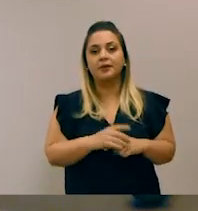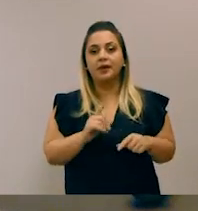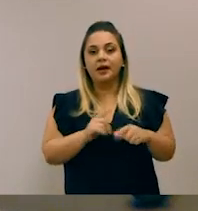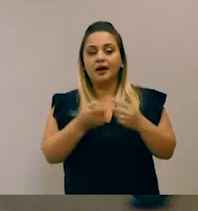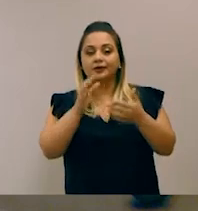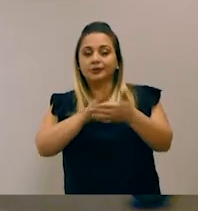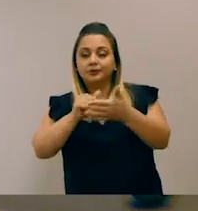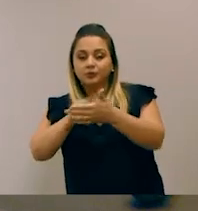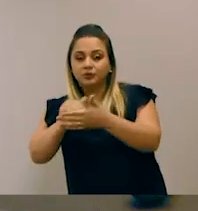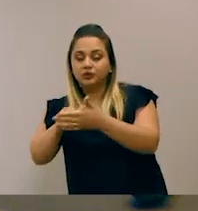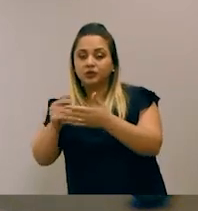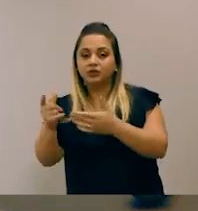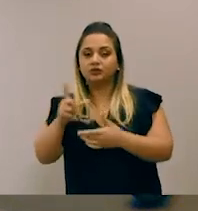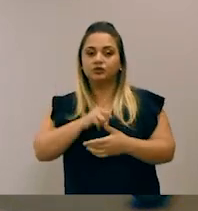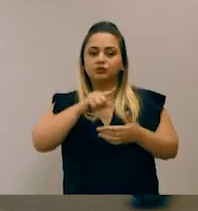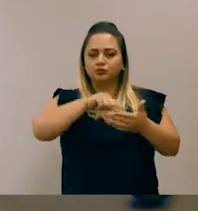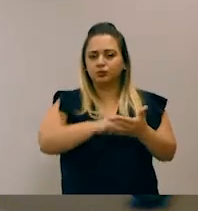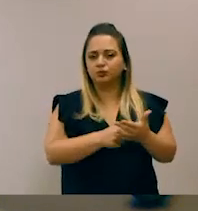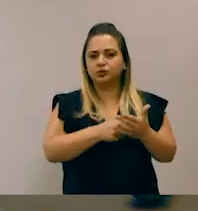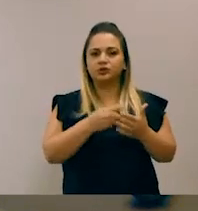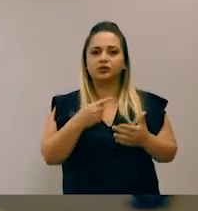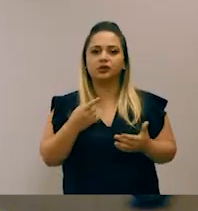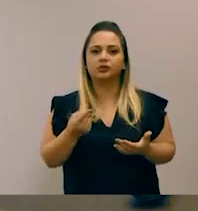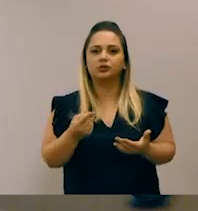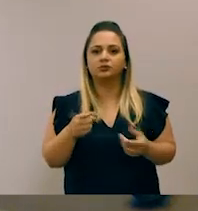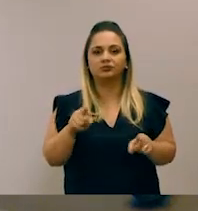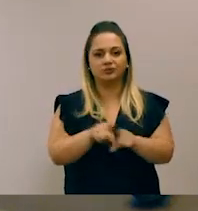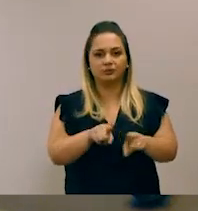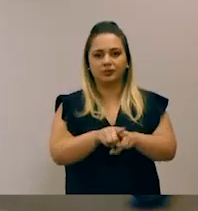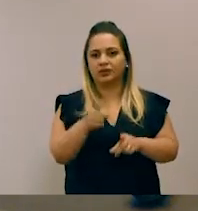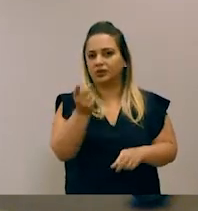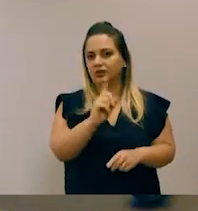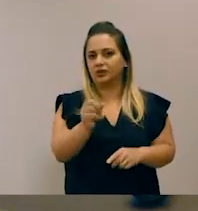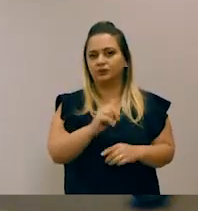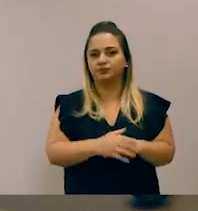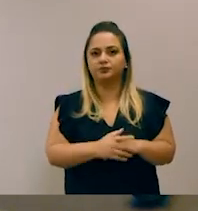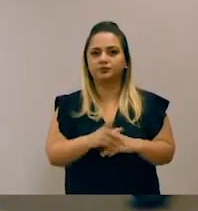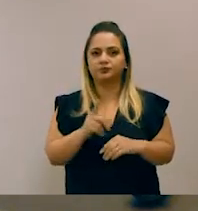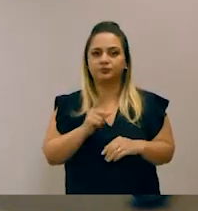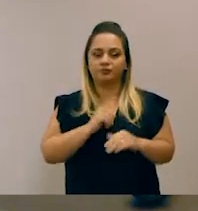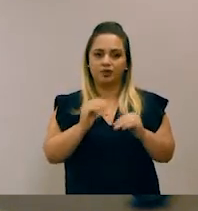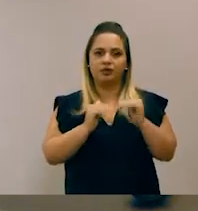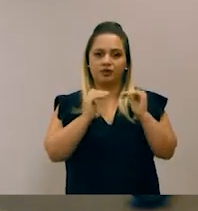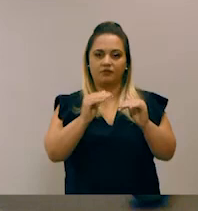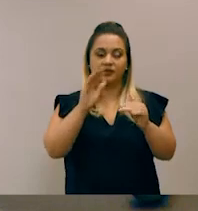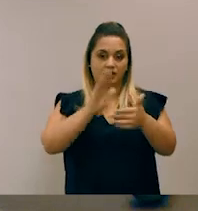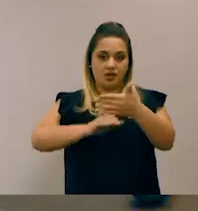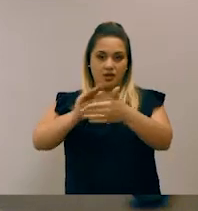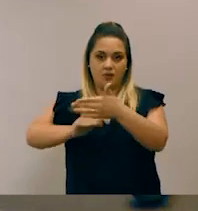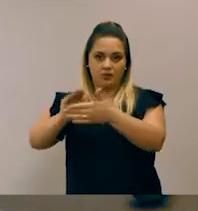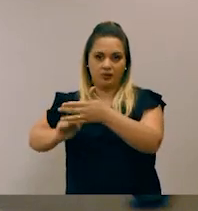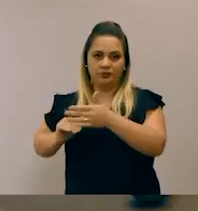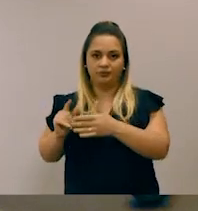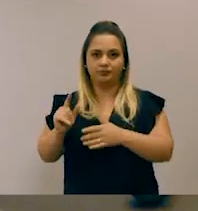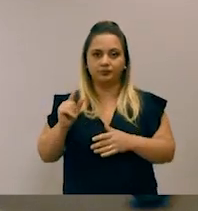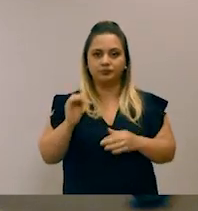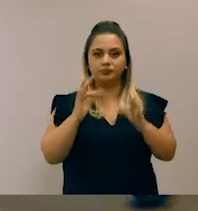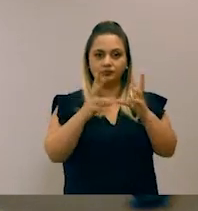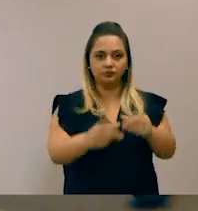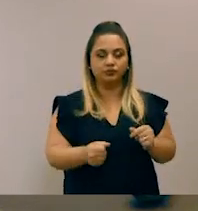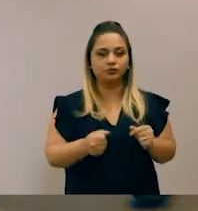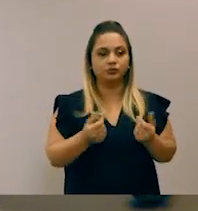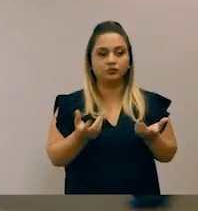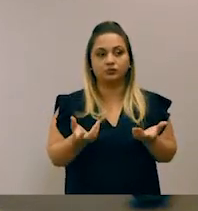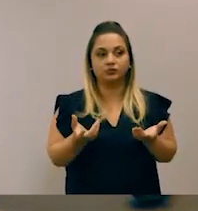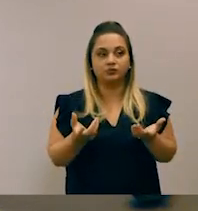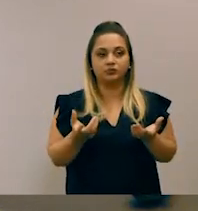past. The removal of punctuation stop words, no, either. We kept this removal